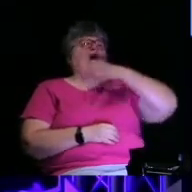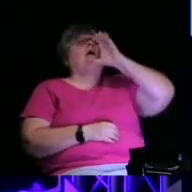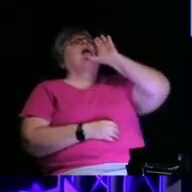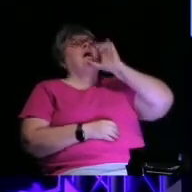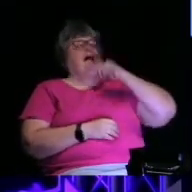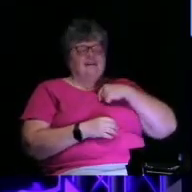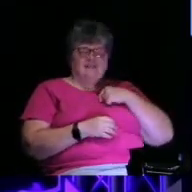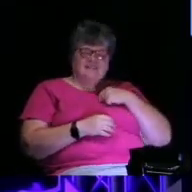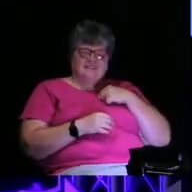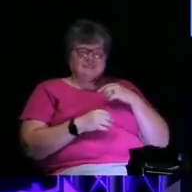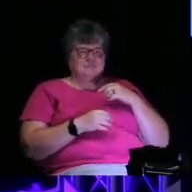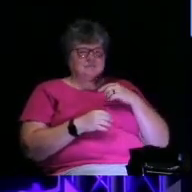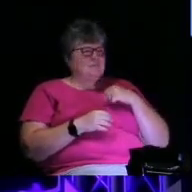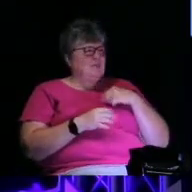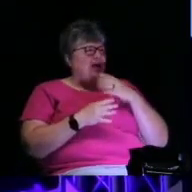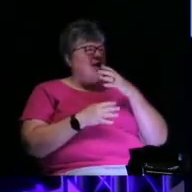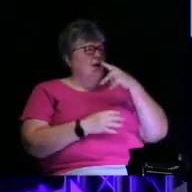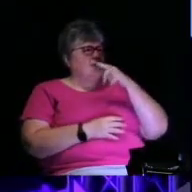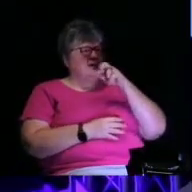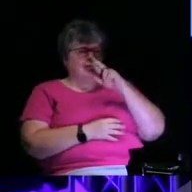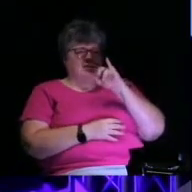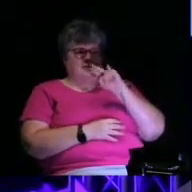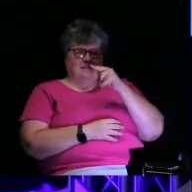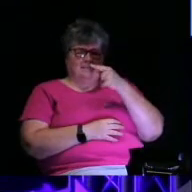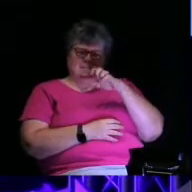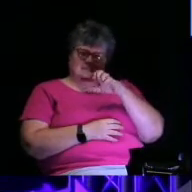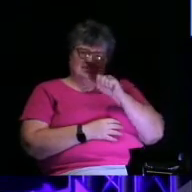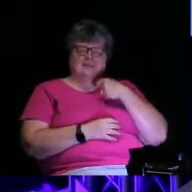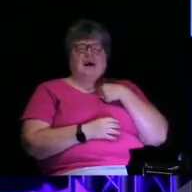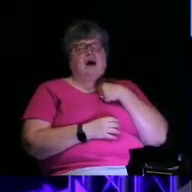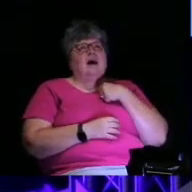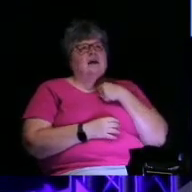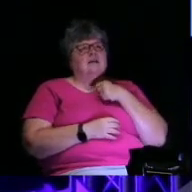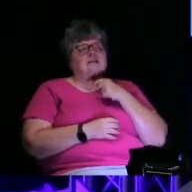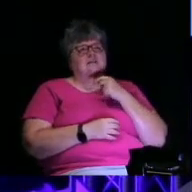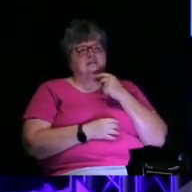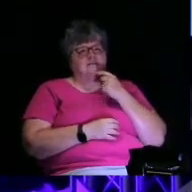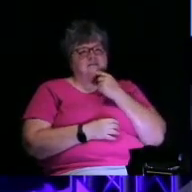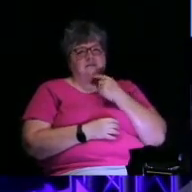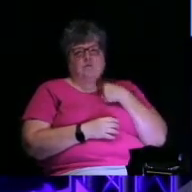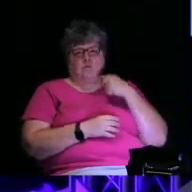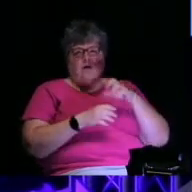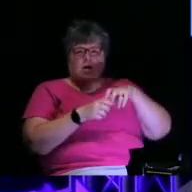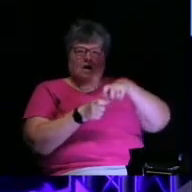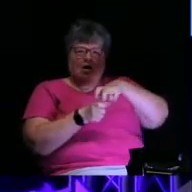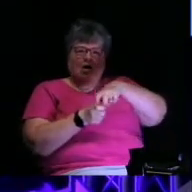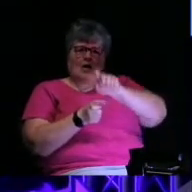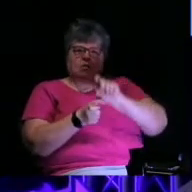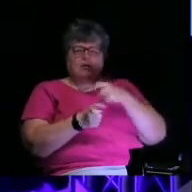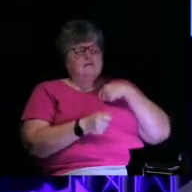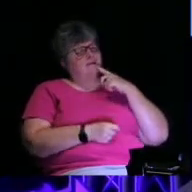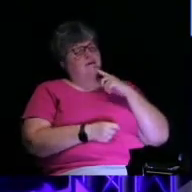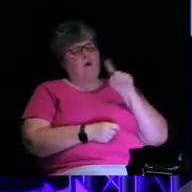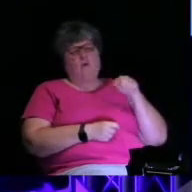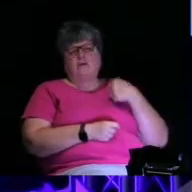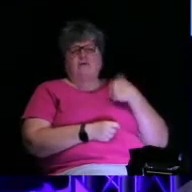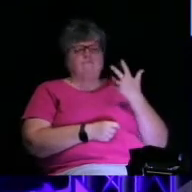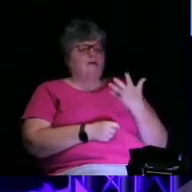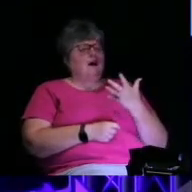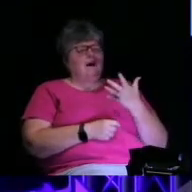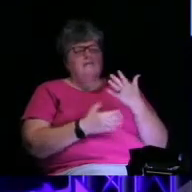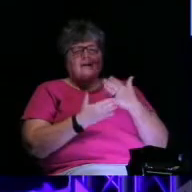Pringles. And here's the thing about Pringles. It's like, I mean, I will open it at the can up, and I think I'm just going to have five. And next thing I